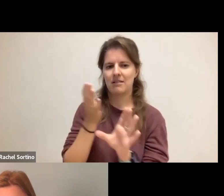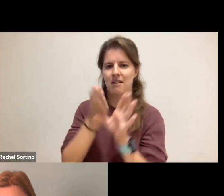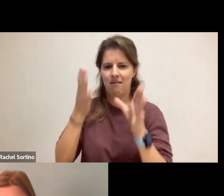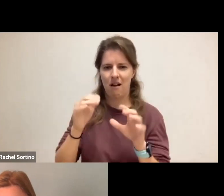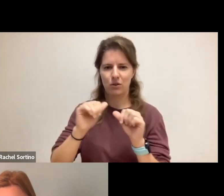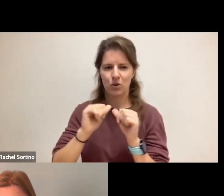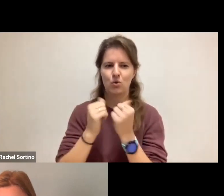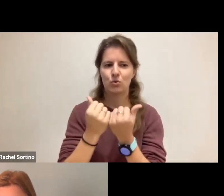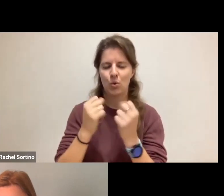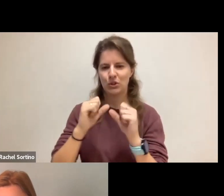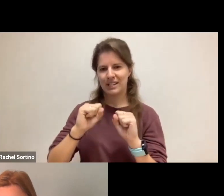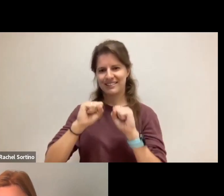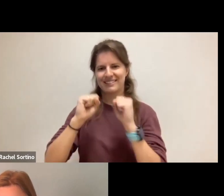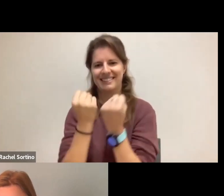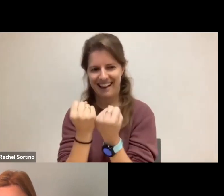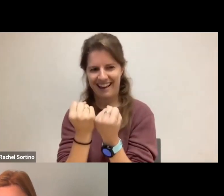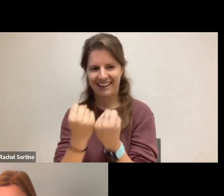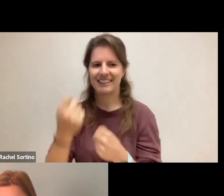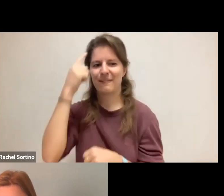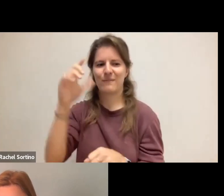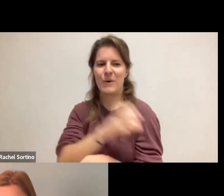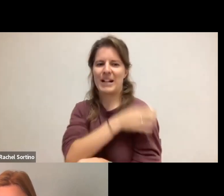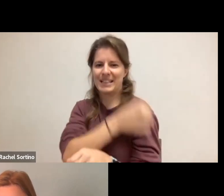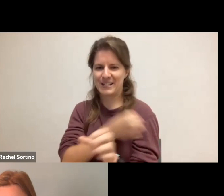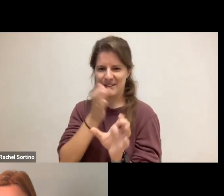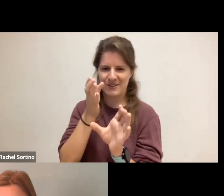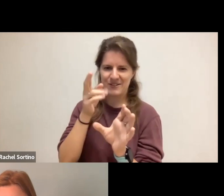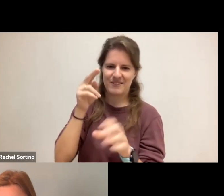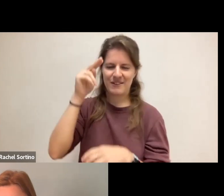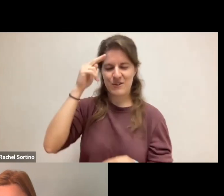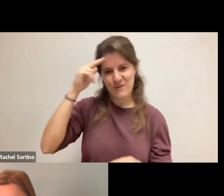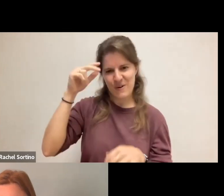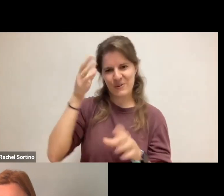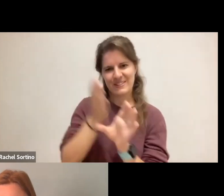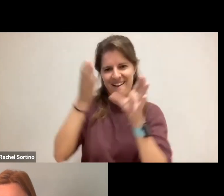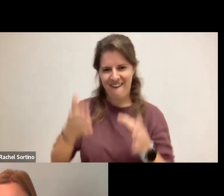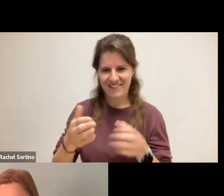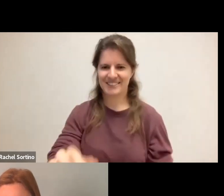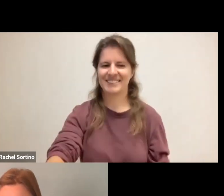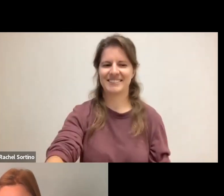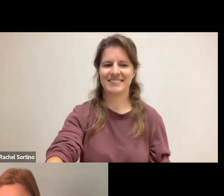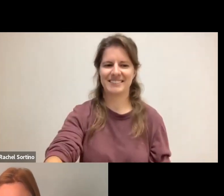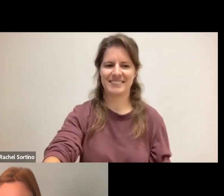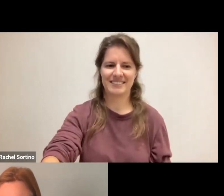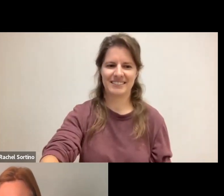Dr. Dotson has been selected as a fellow for the American Psychological Association's Society for